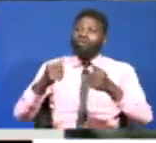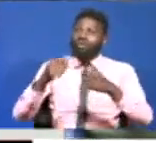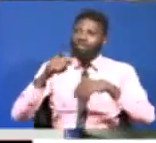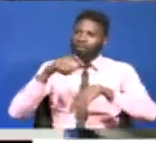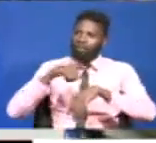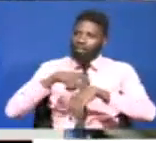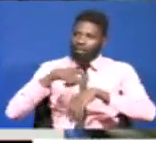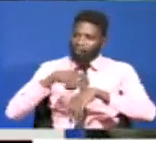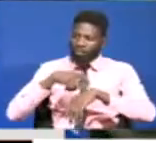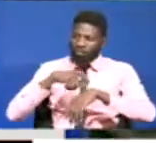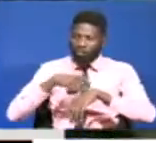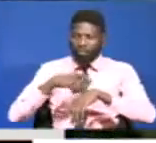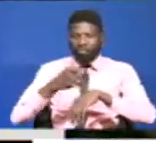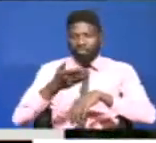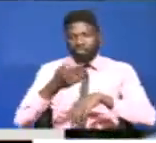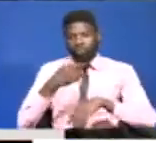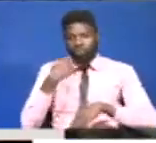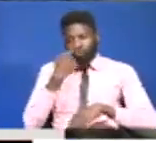some of the